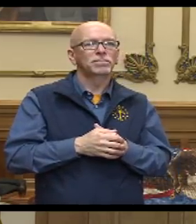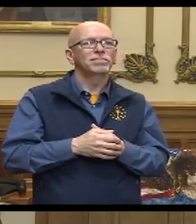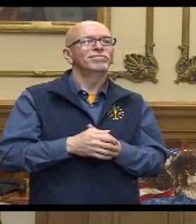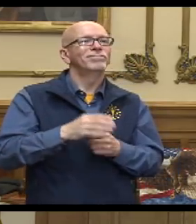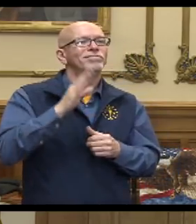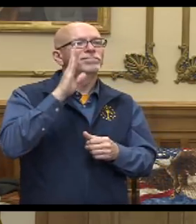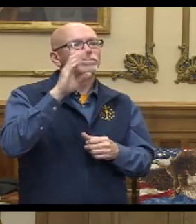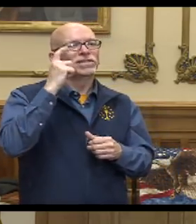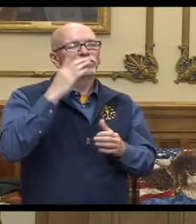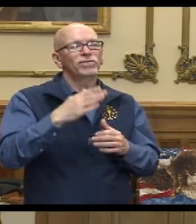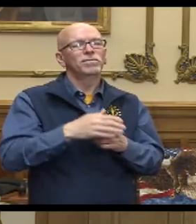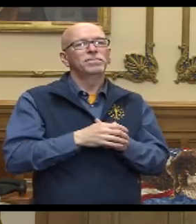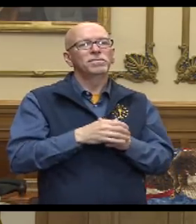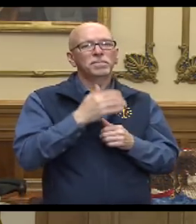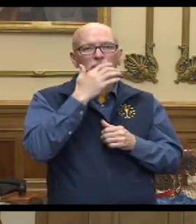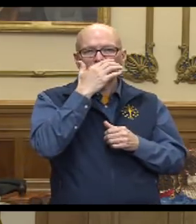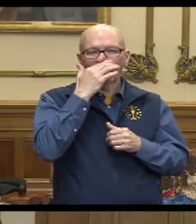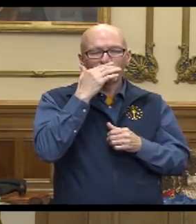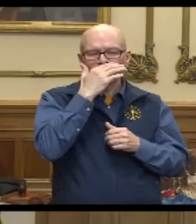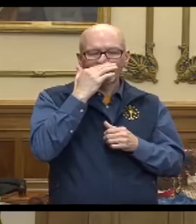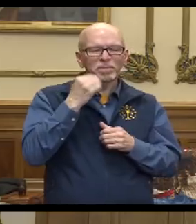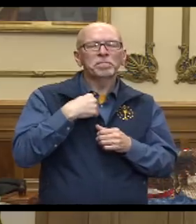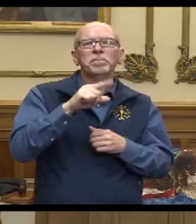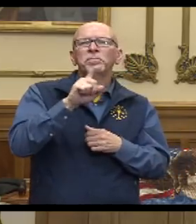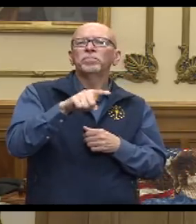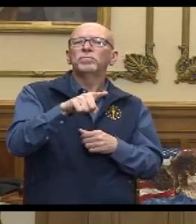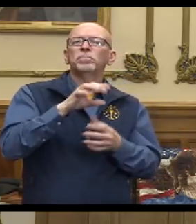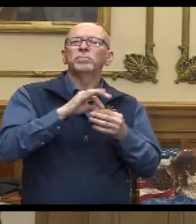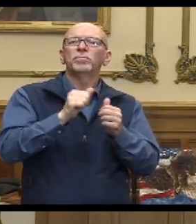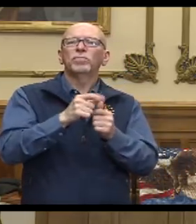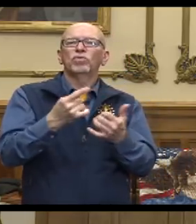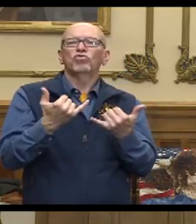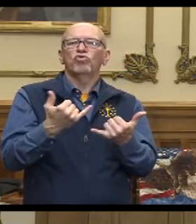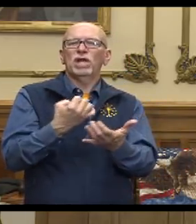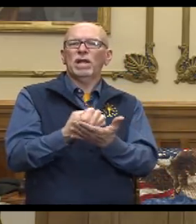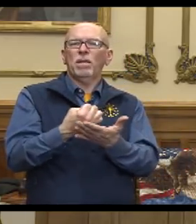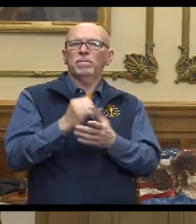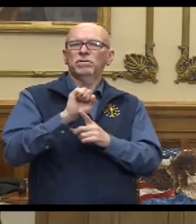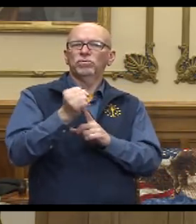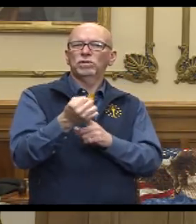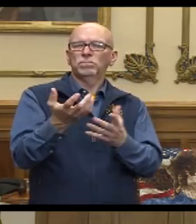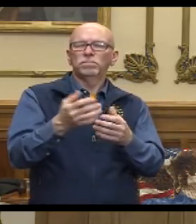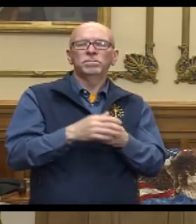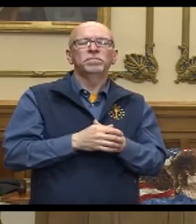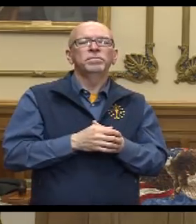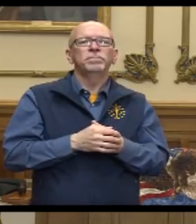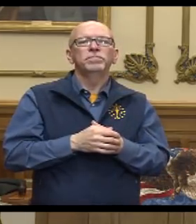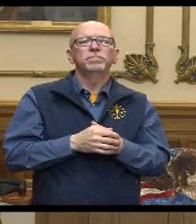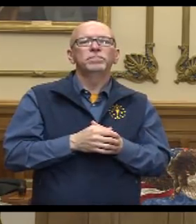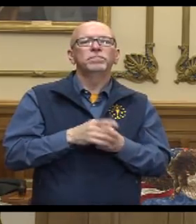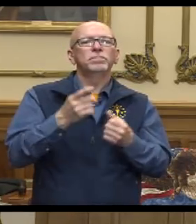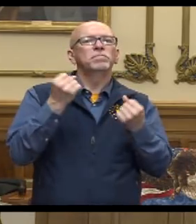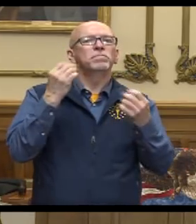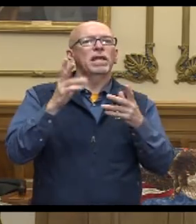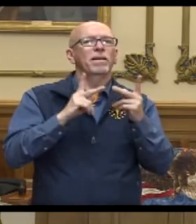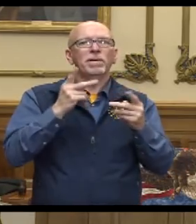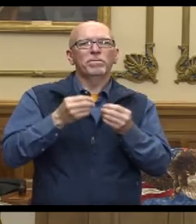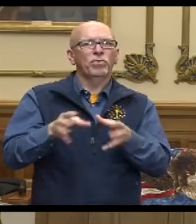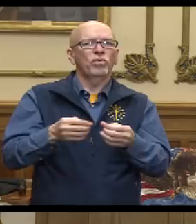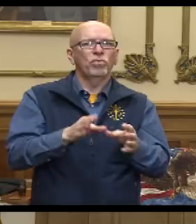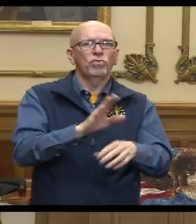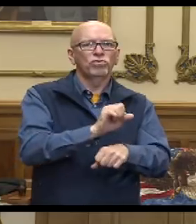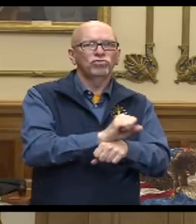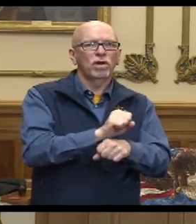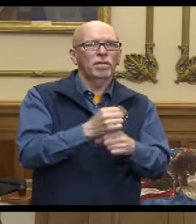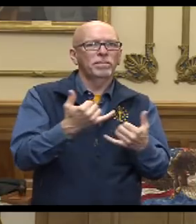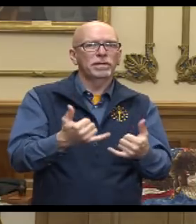Hey, Governor. My question is really about the current economic conditions. So with so many people losing their jobs right